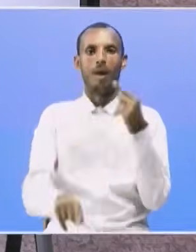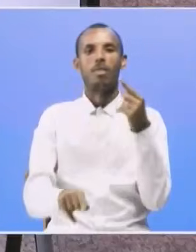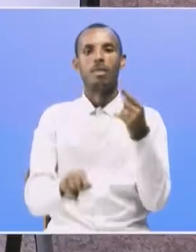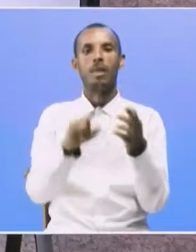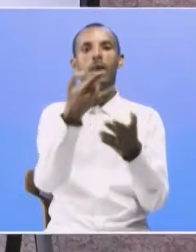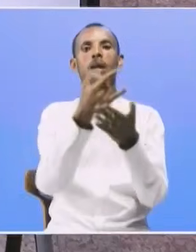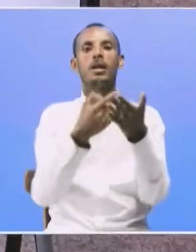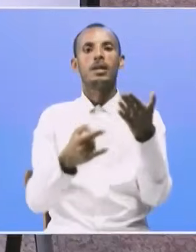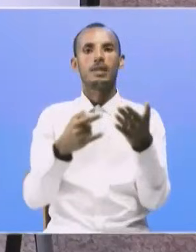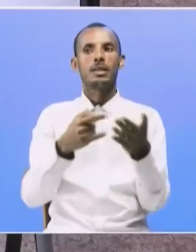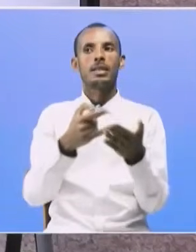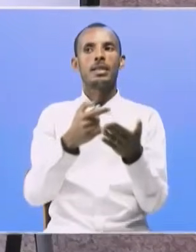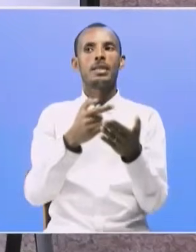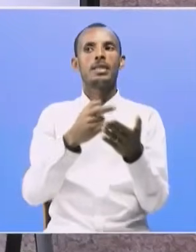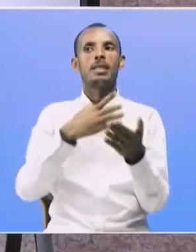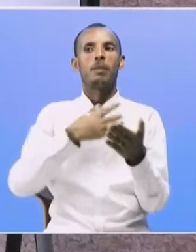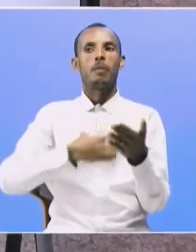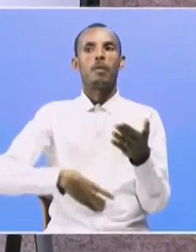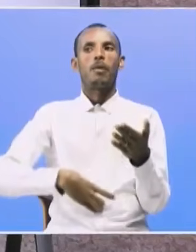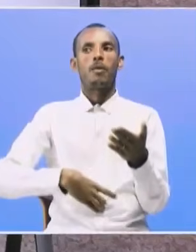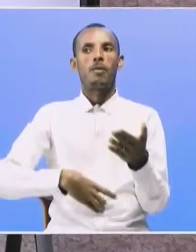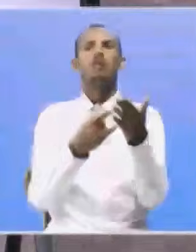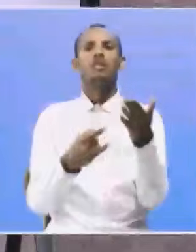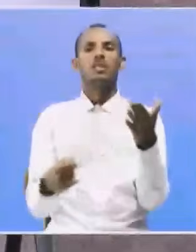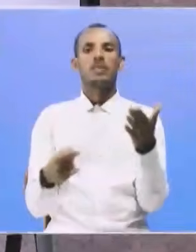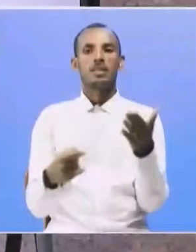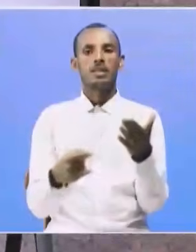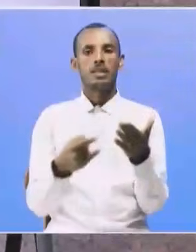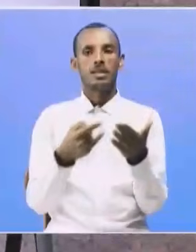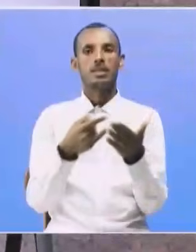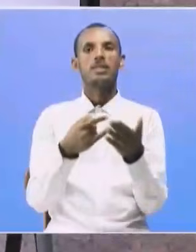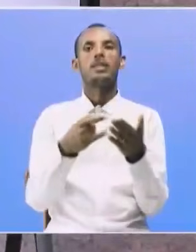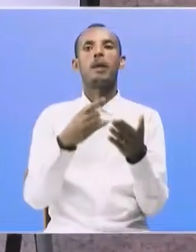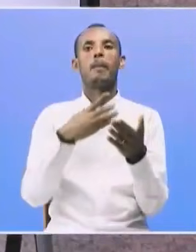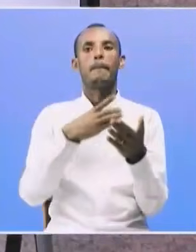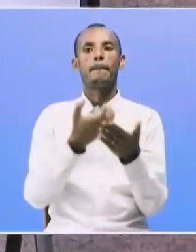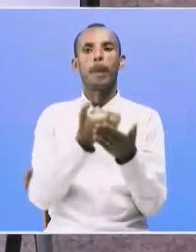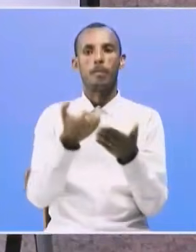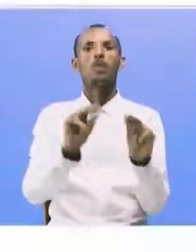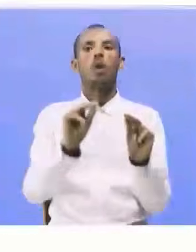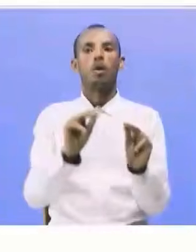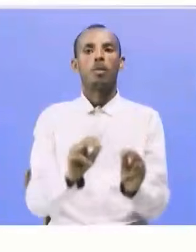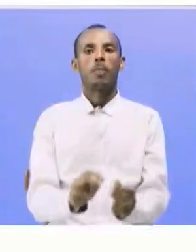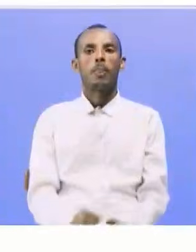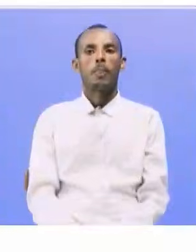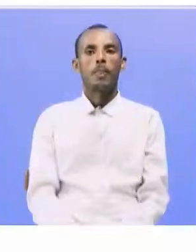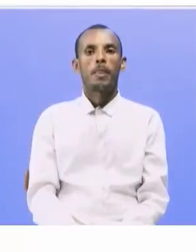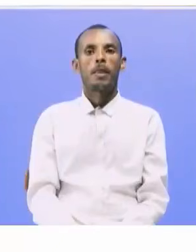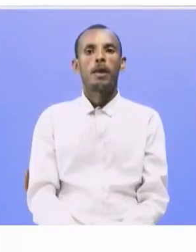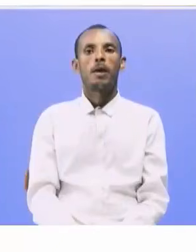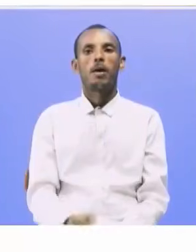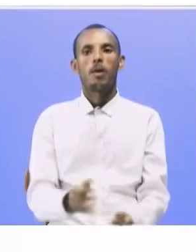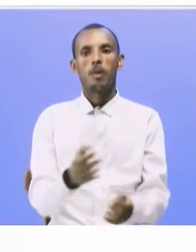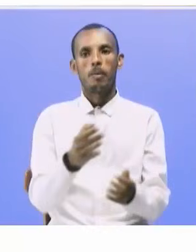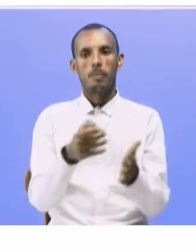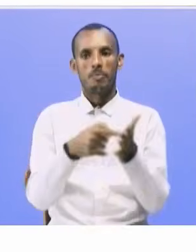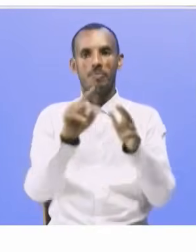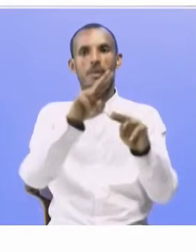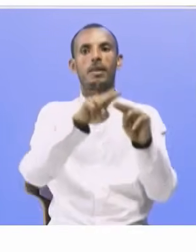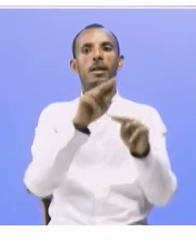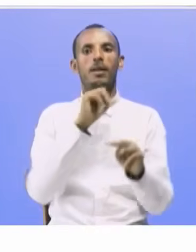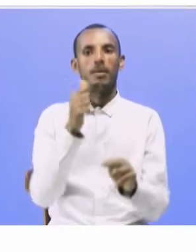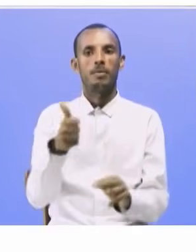list the member of this set. So it's not well defined. It's not well defined. It's